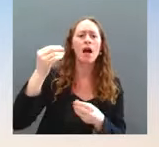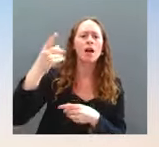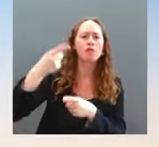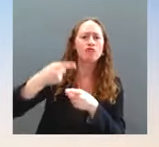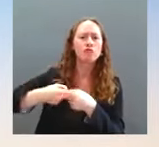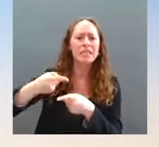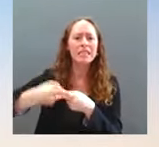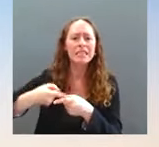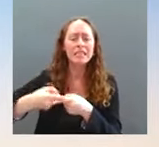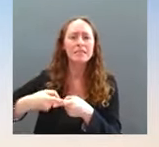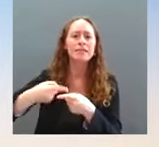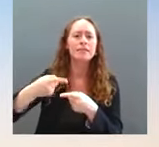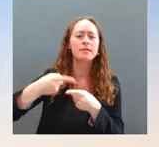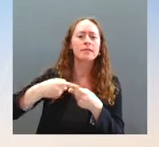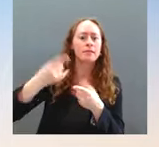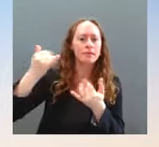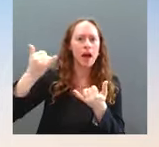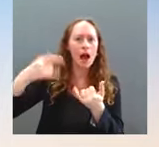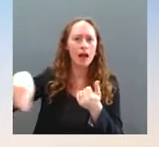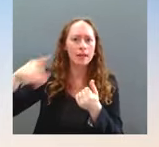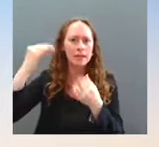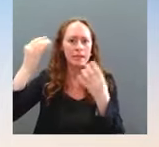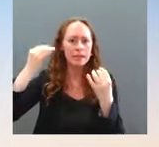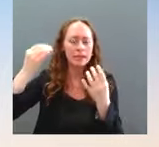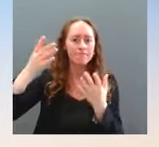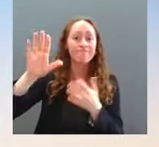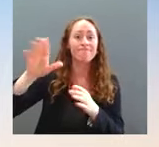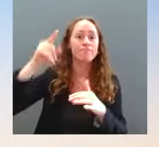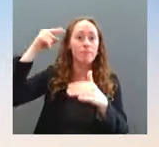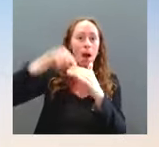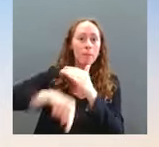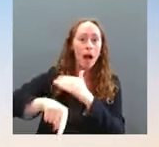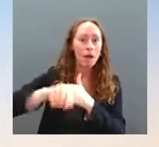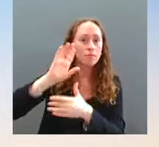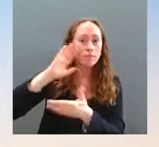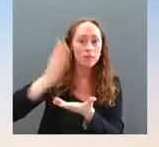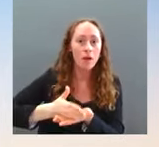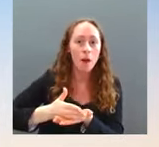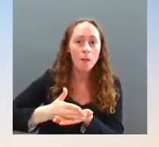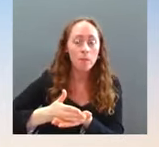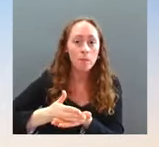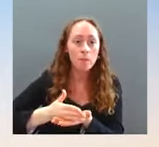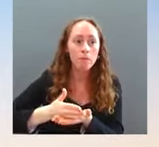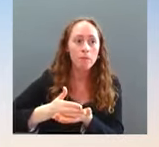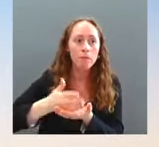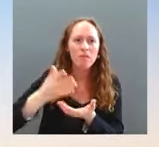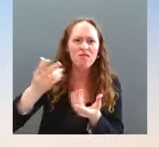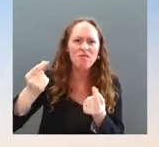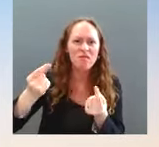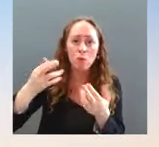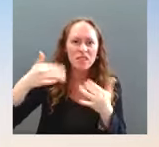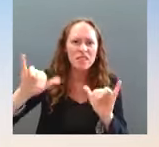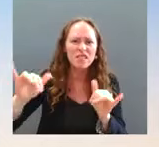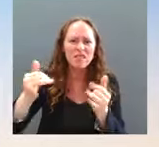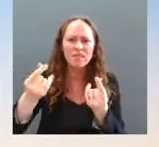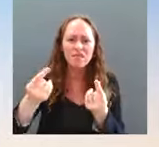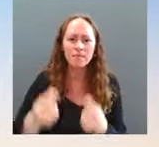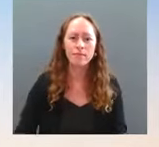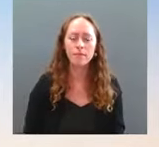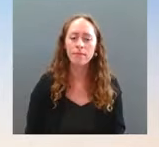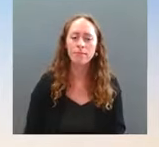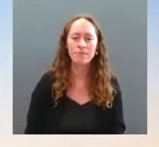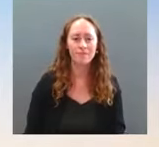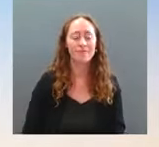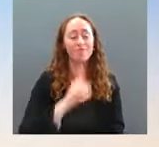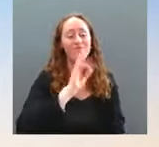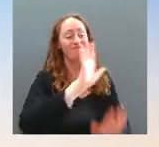their any level of dependence they have on Russian oil. You've seen a number of leaders this week announce their intention to ban oil imports from Russia, but I would remind